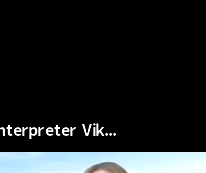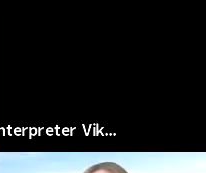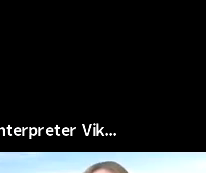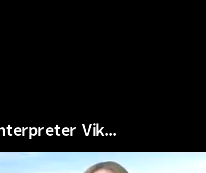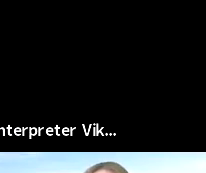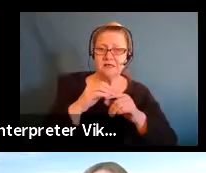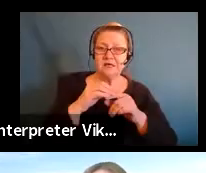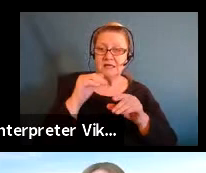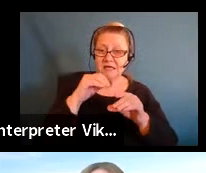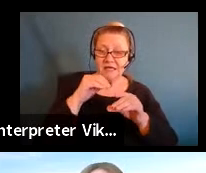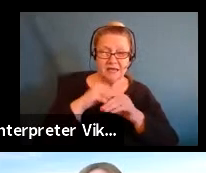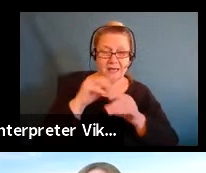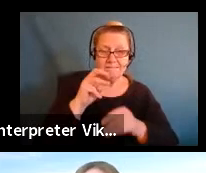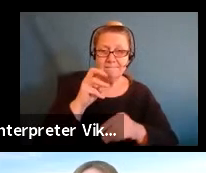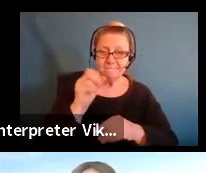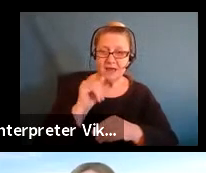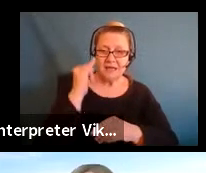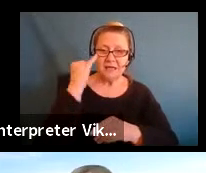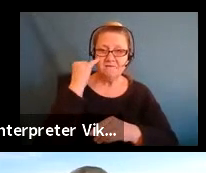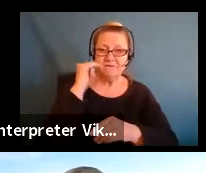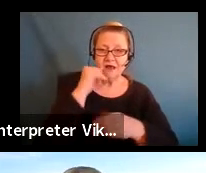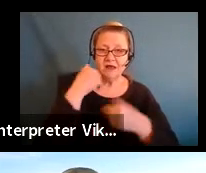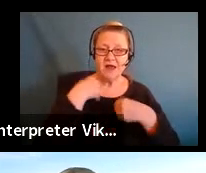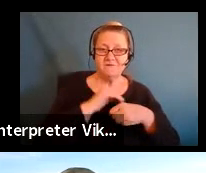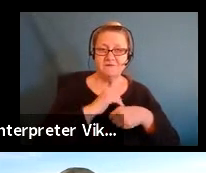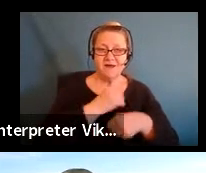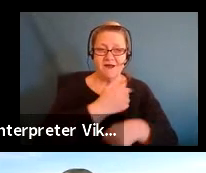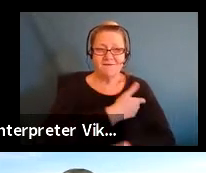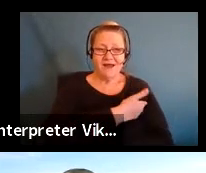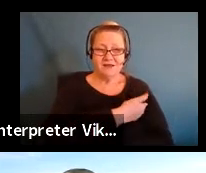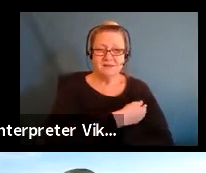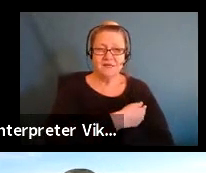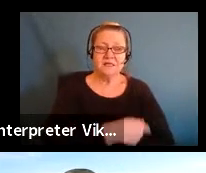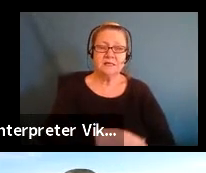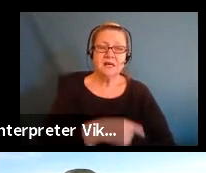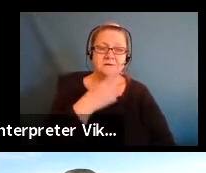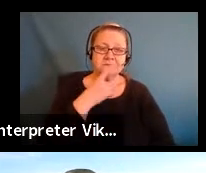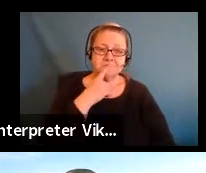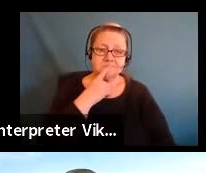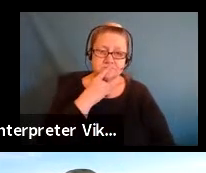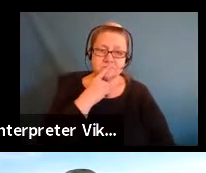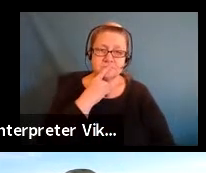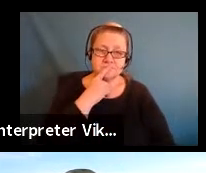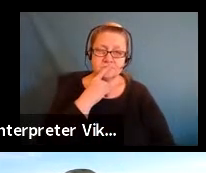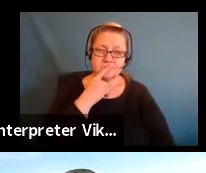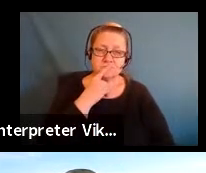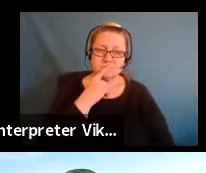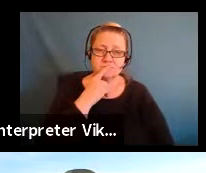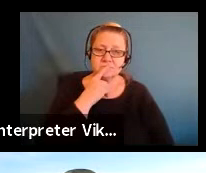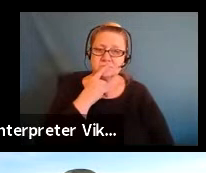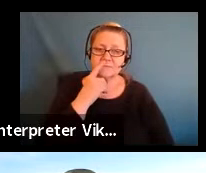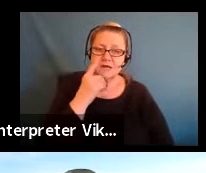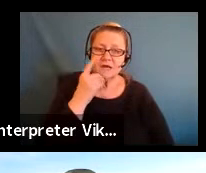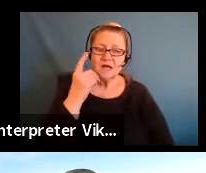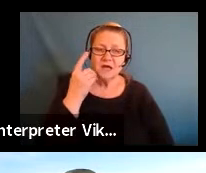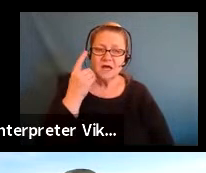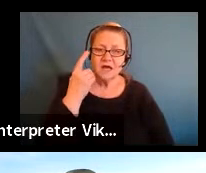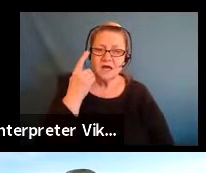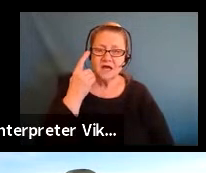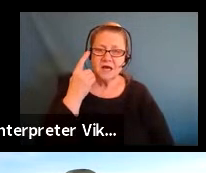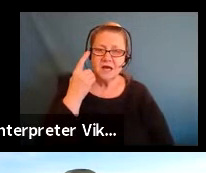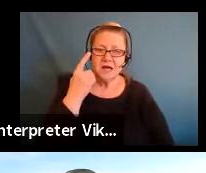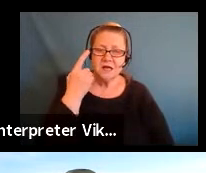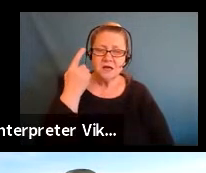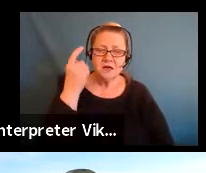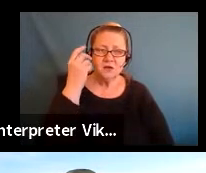Head explodes. I seem to recall hearing on the Pfizer hearing last week that the